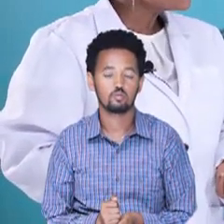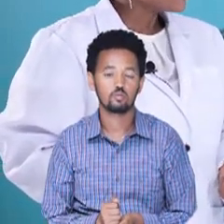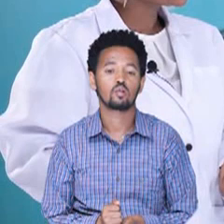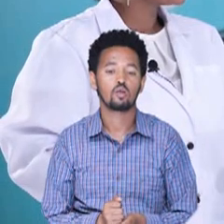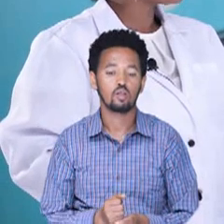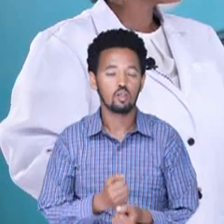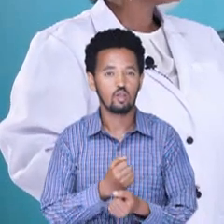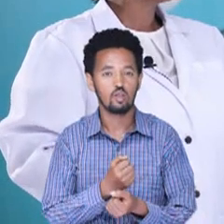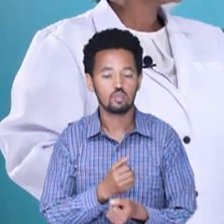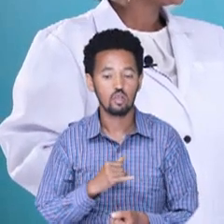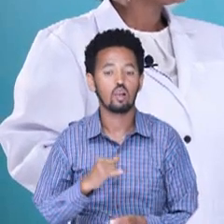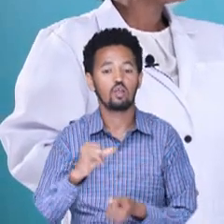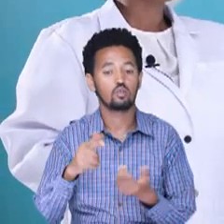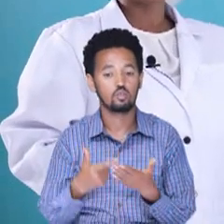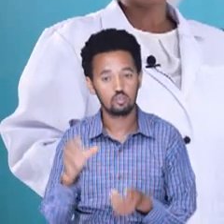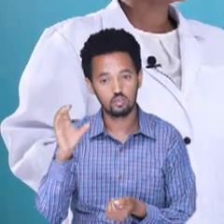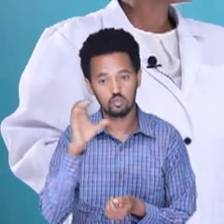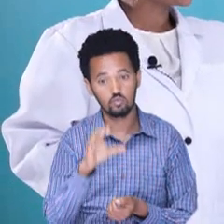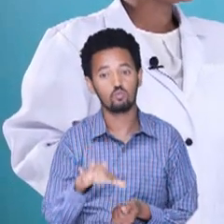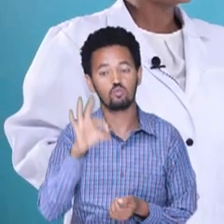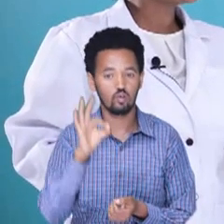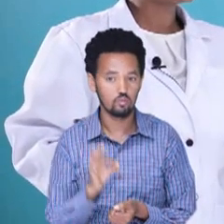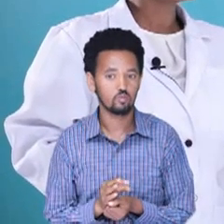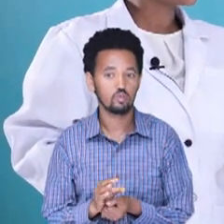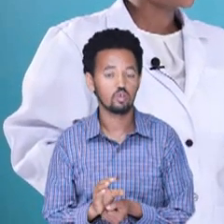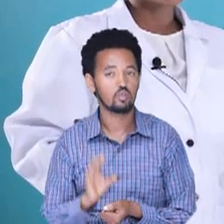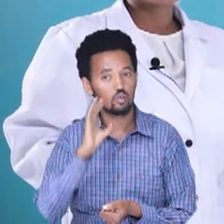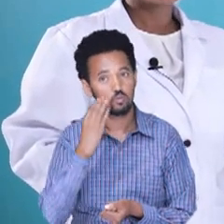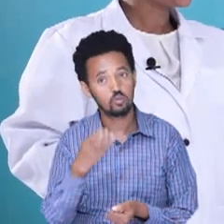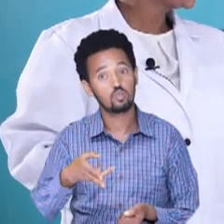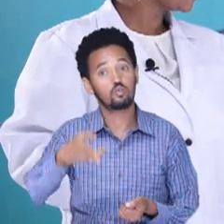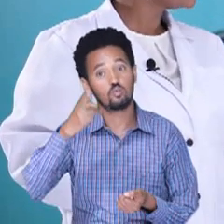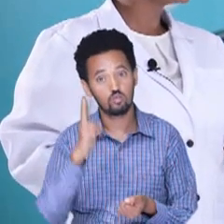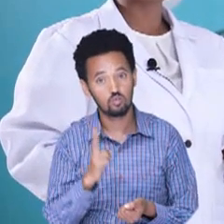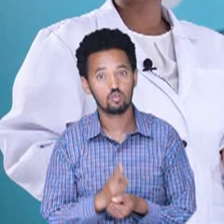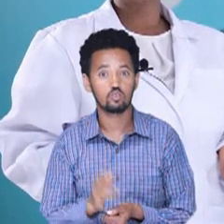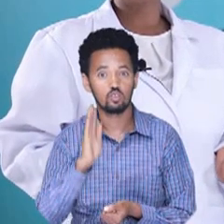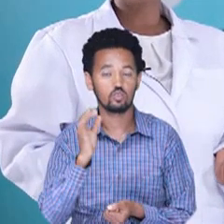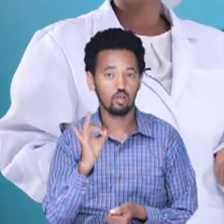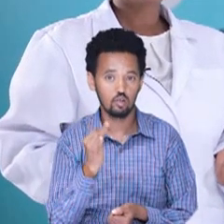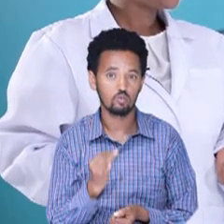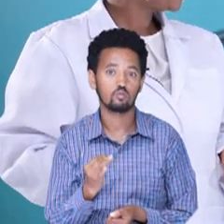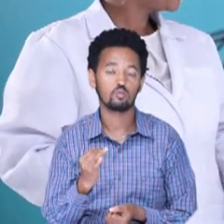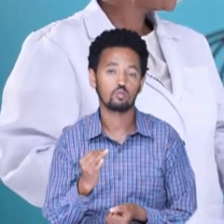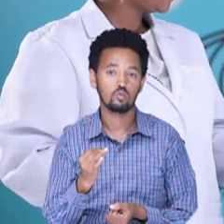Like solonchaks, they are found in depression and low-lying areas of shallow